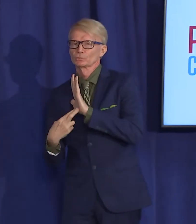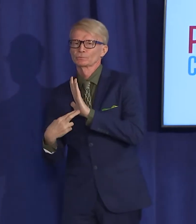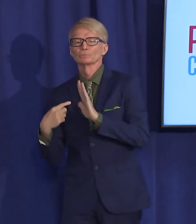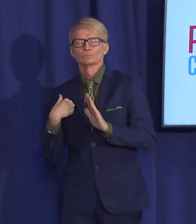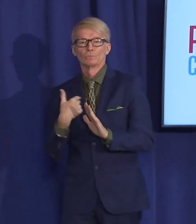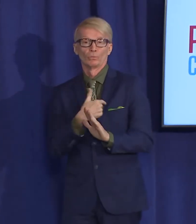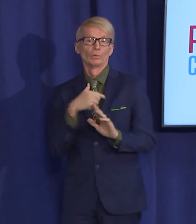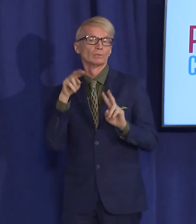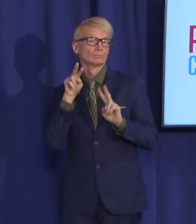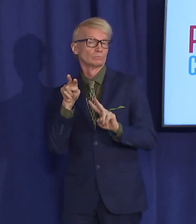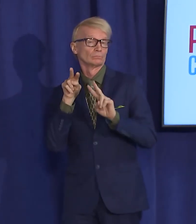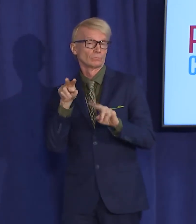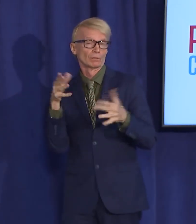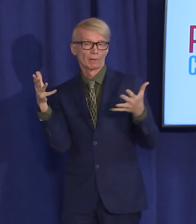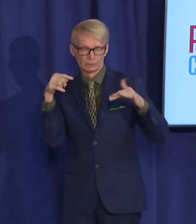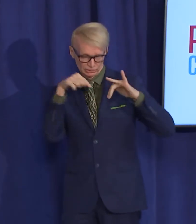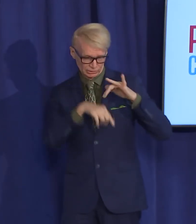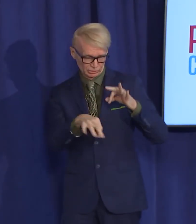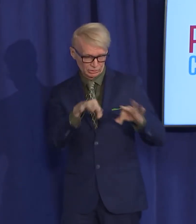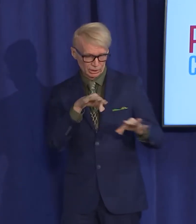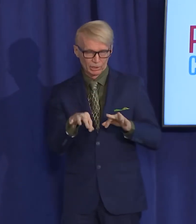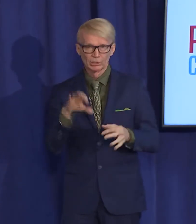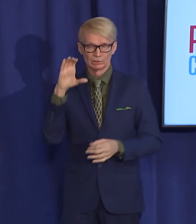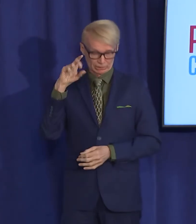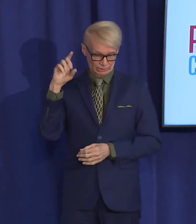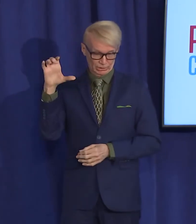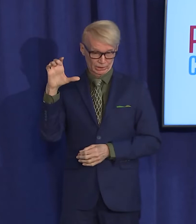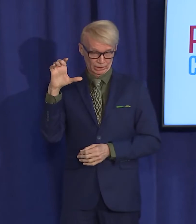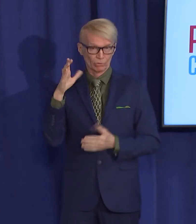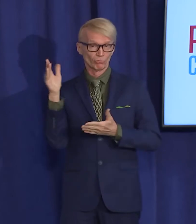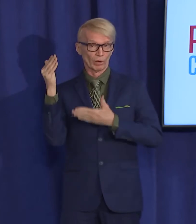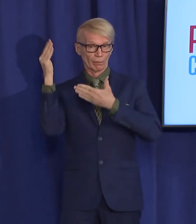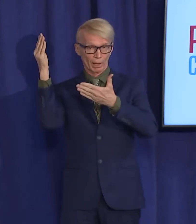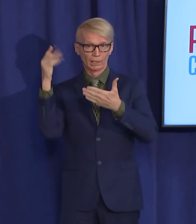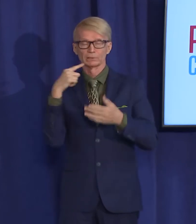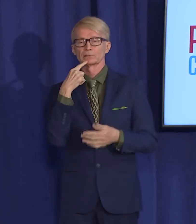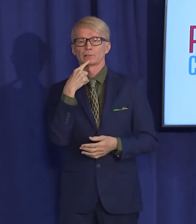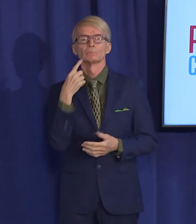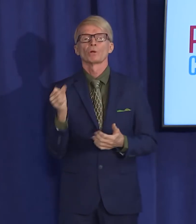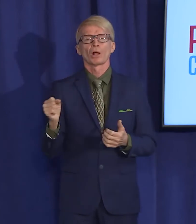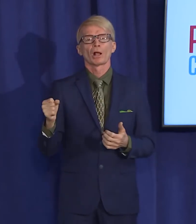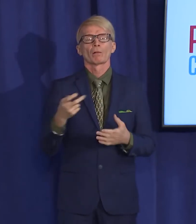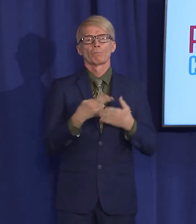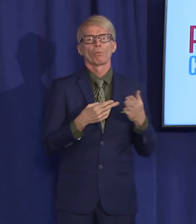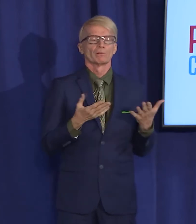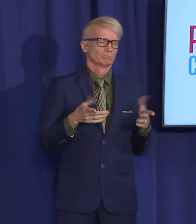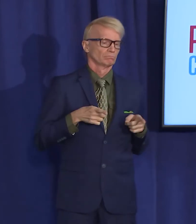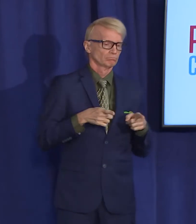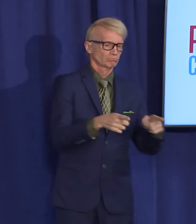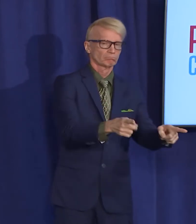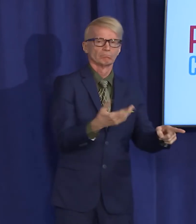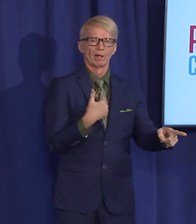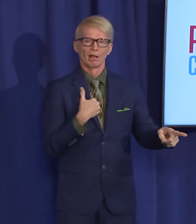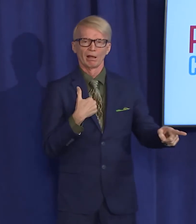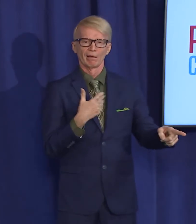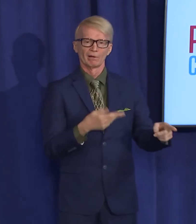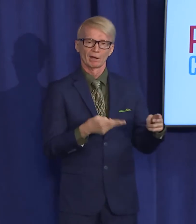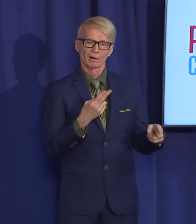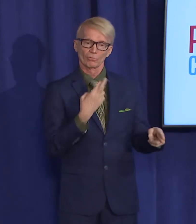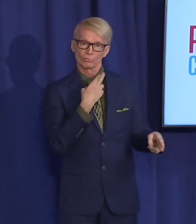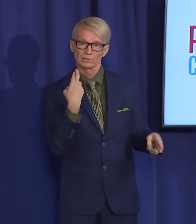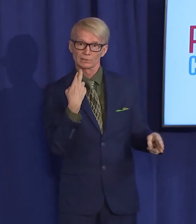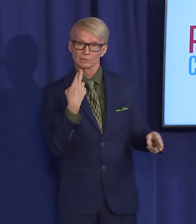looked in a lot of detail at what the CDC has recommended, the ones that both certainly and likely increase the risk for